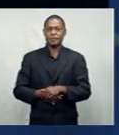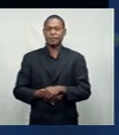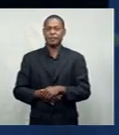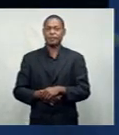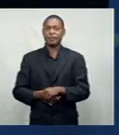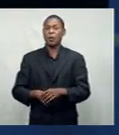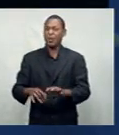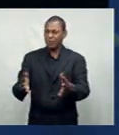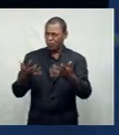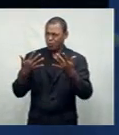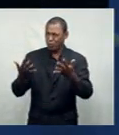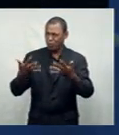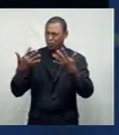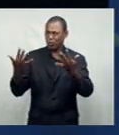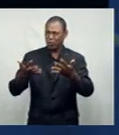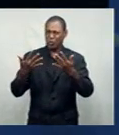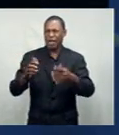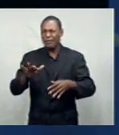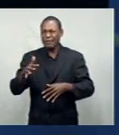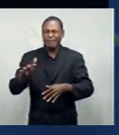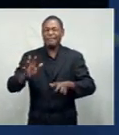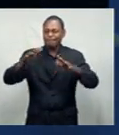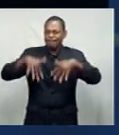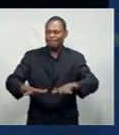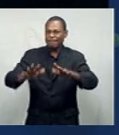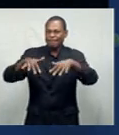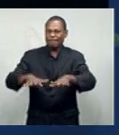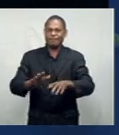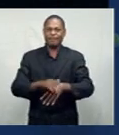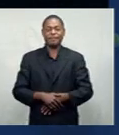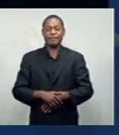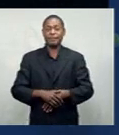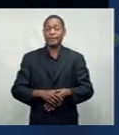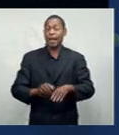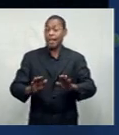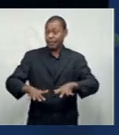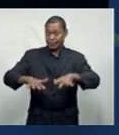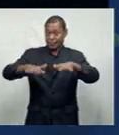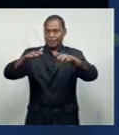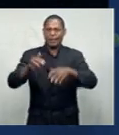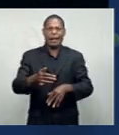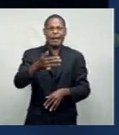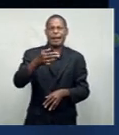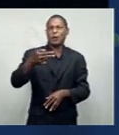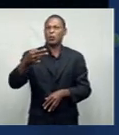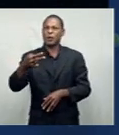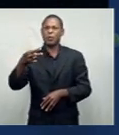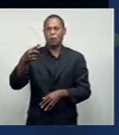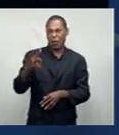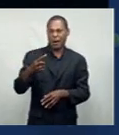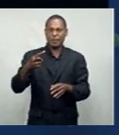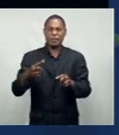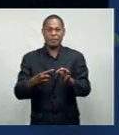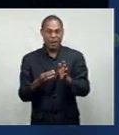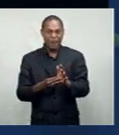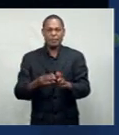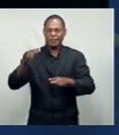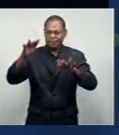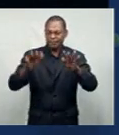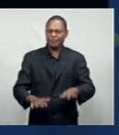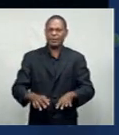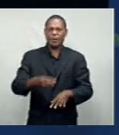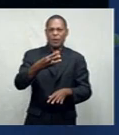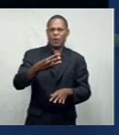moderate to fresh easterly winds, moderate to rough seas. Turning to the tide, the next high tide is at 9:21 p.m. with low tide at